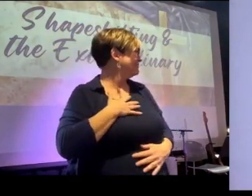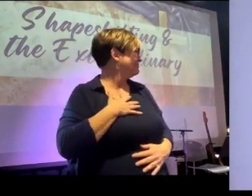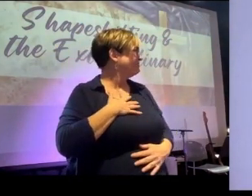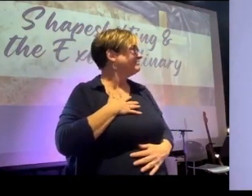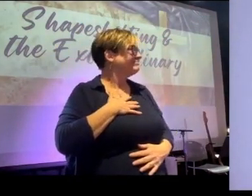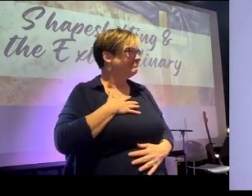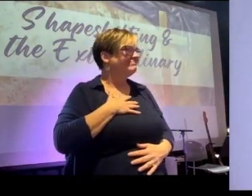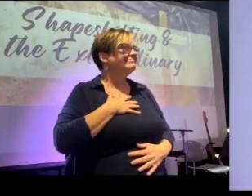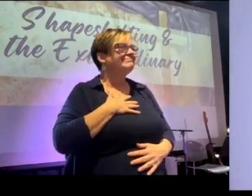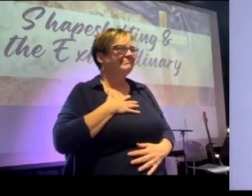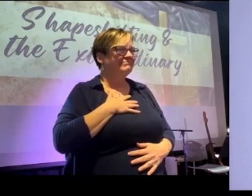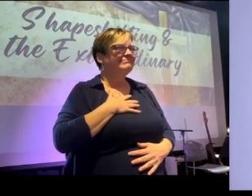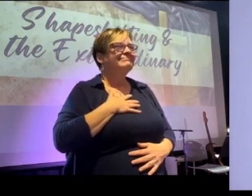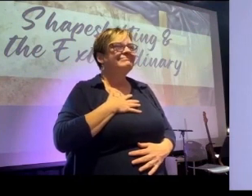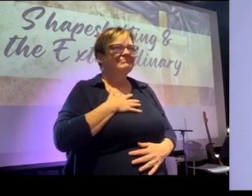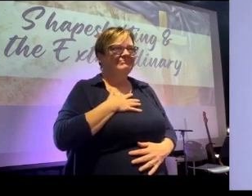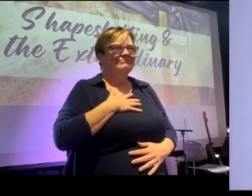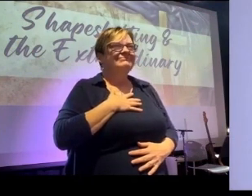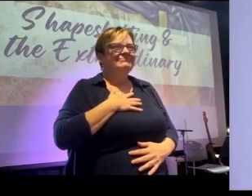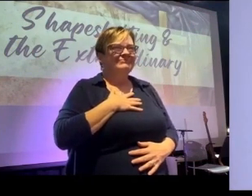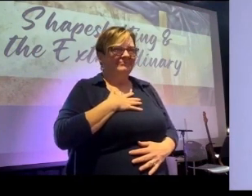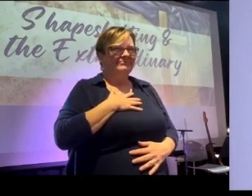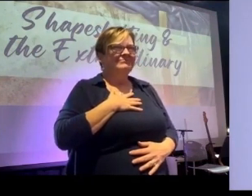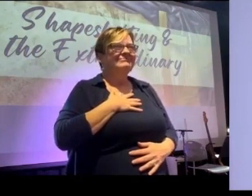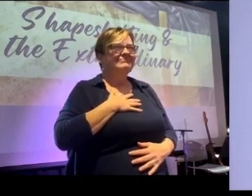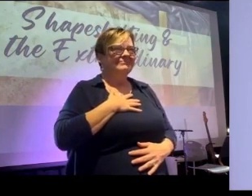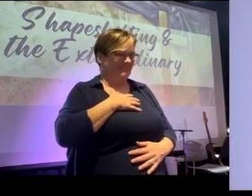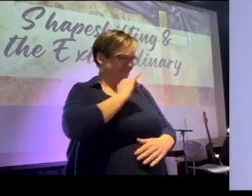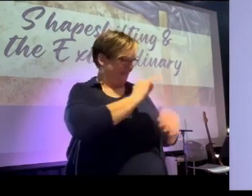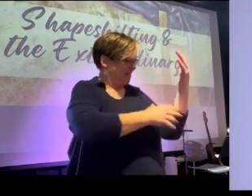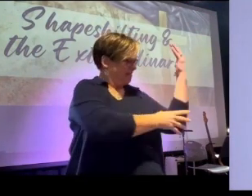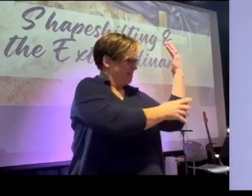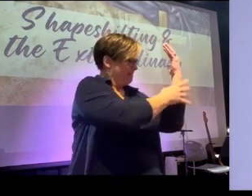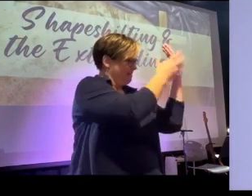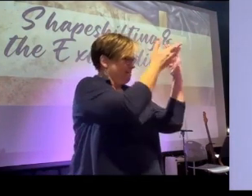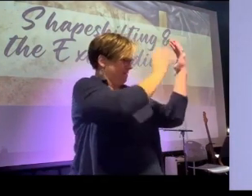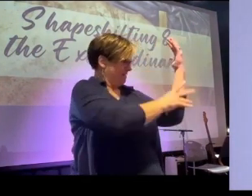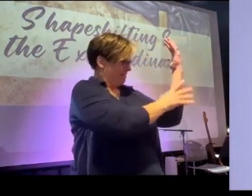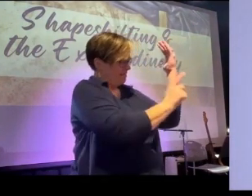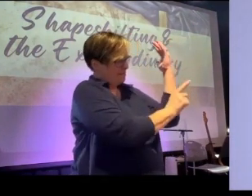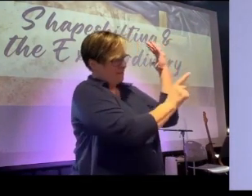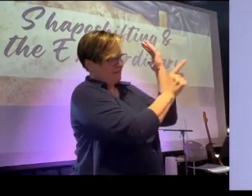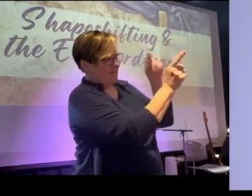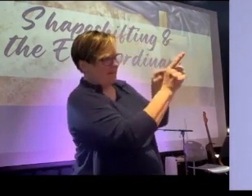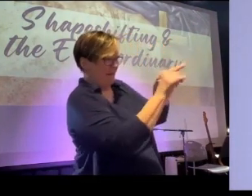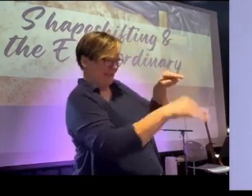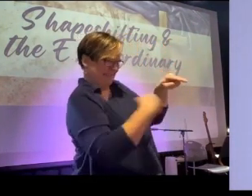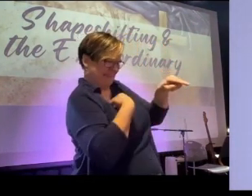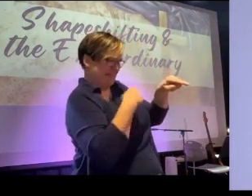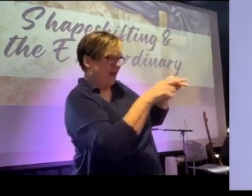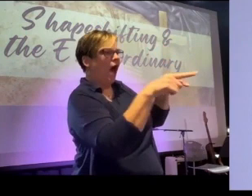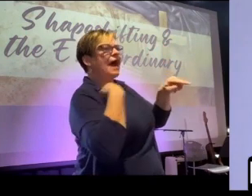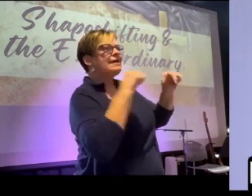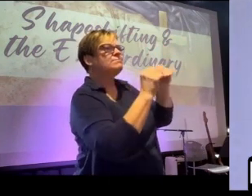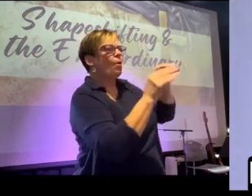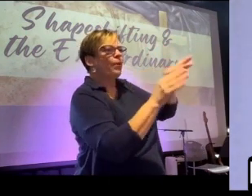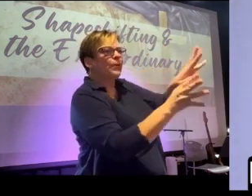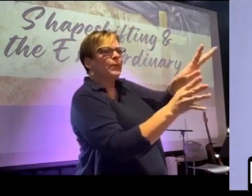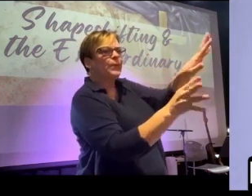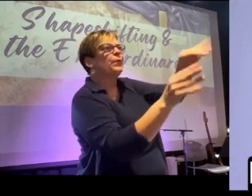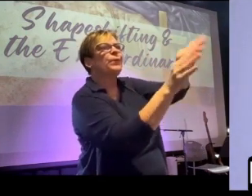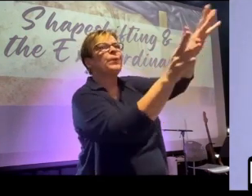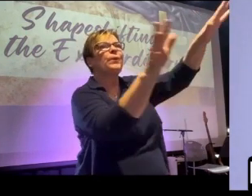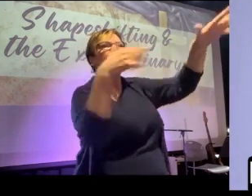I am the vine, the branches, the fruit, the sweetest of wine. I am